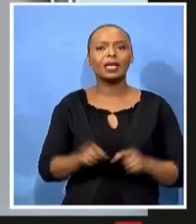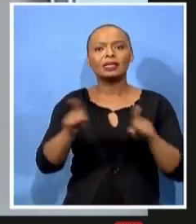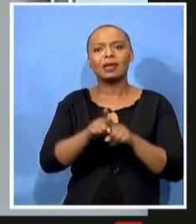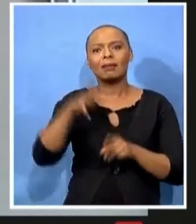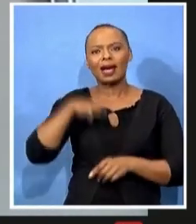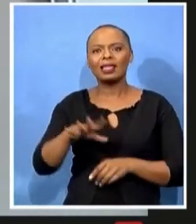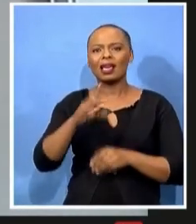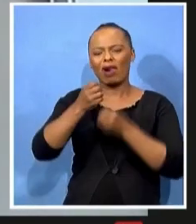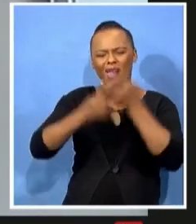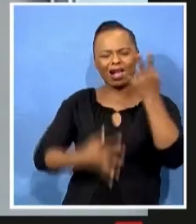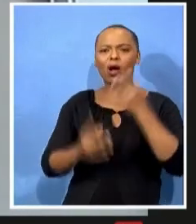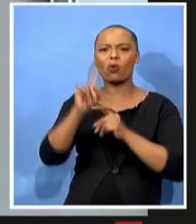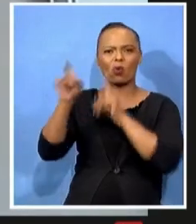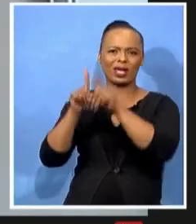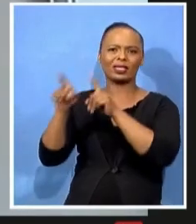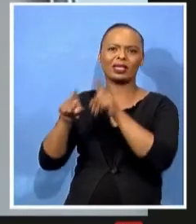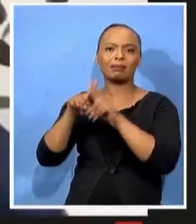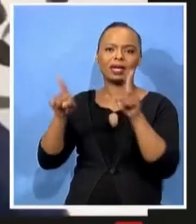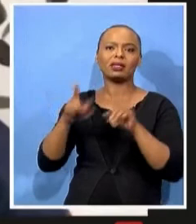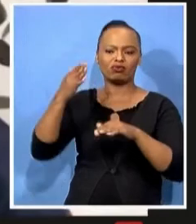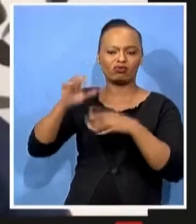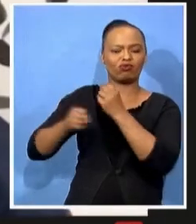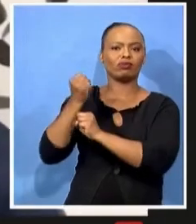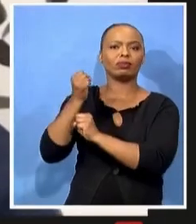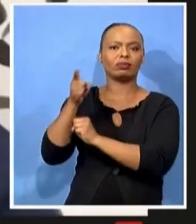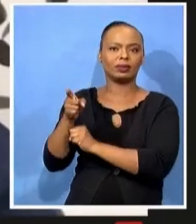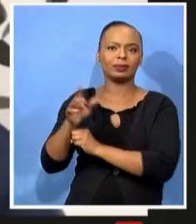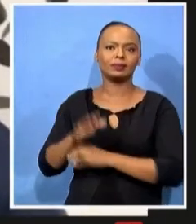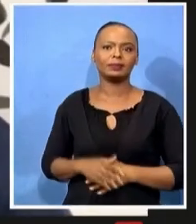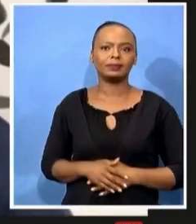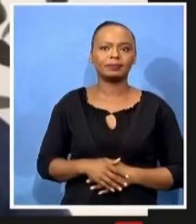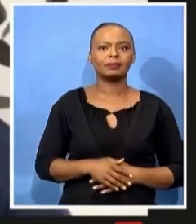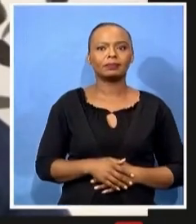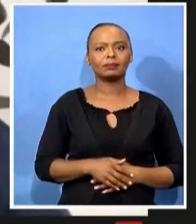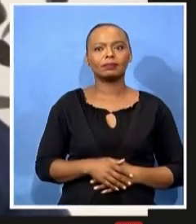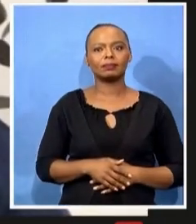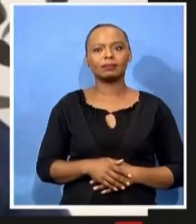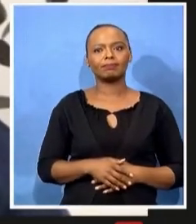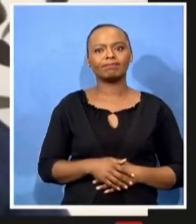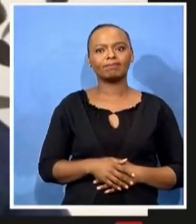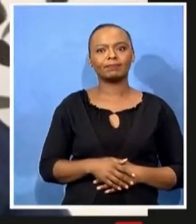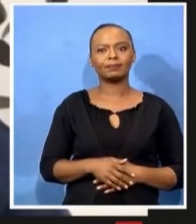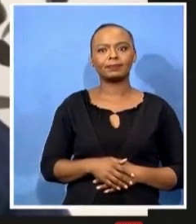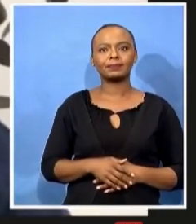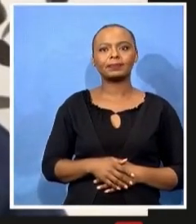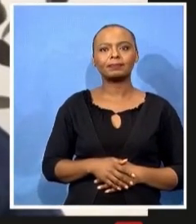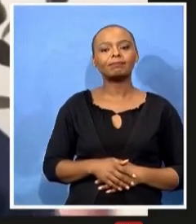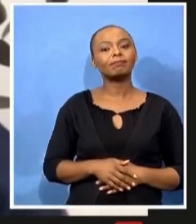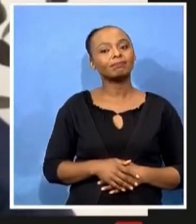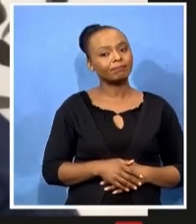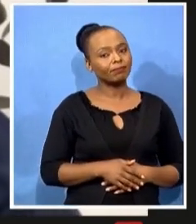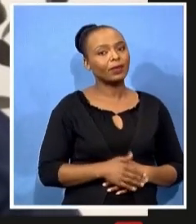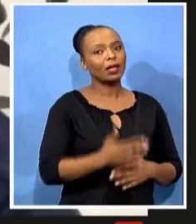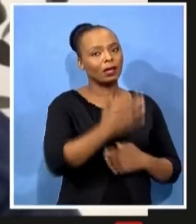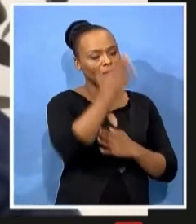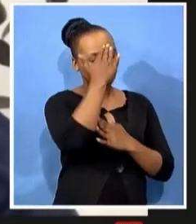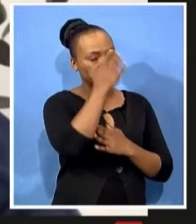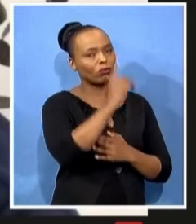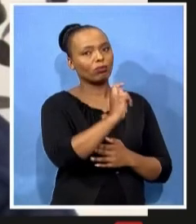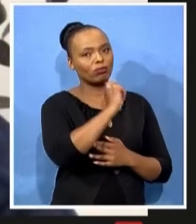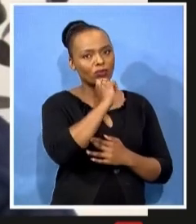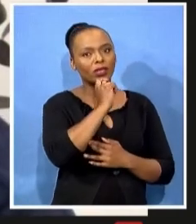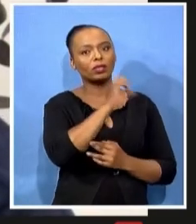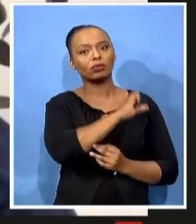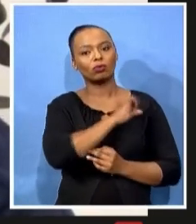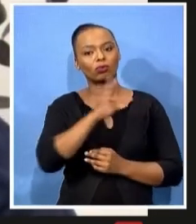Chairperson. Good morning, colleagues. Thank you very much, Minister, for the presentation. I'm going to run